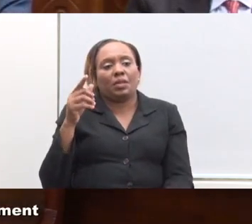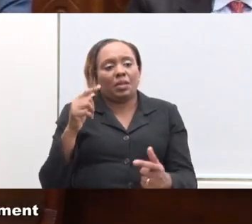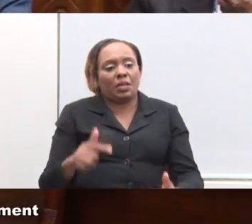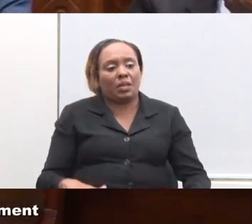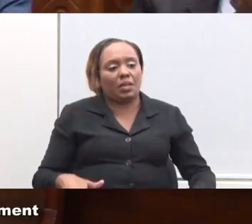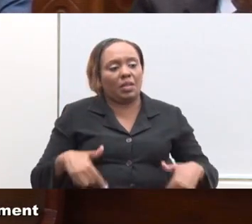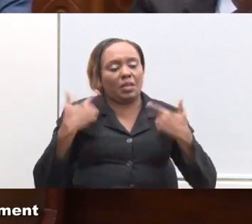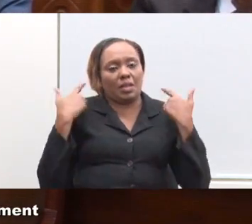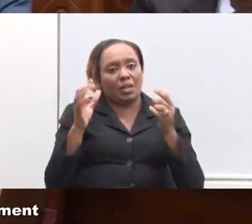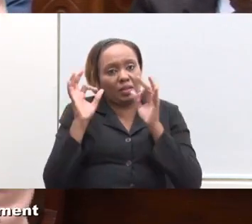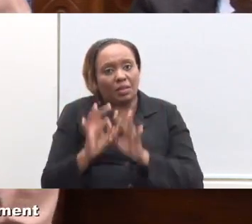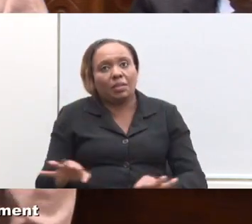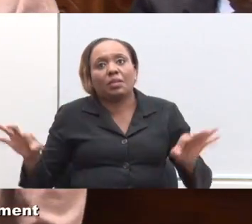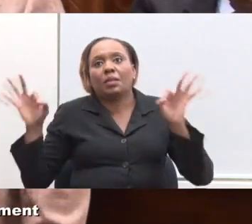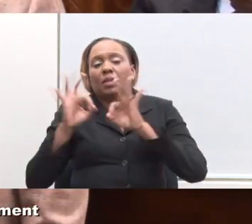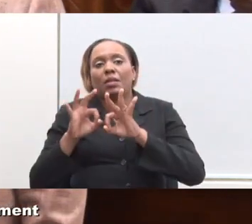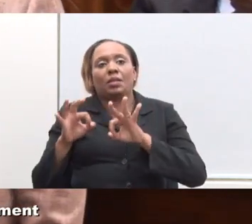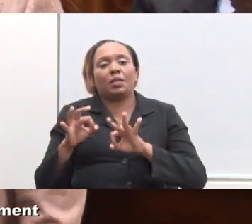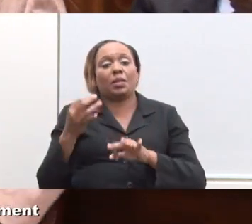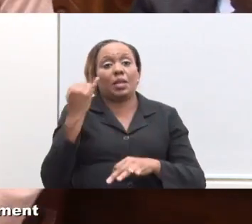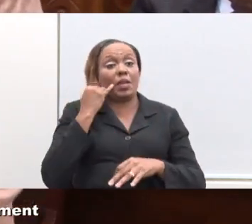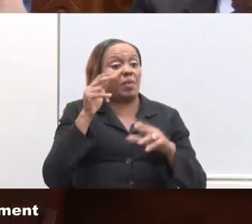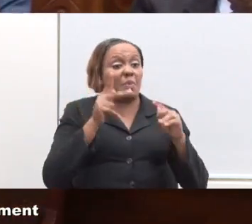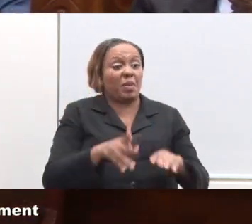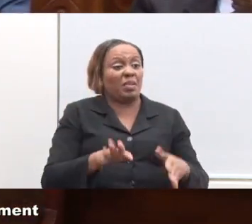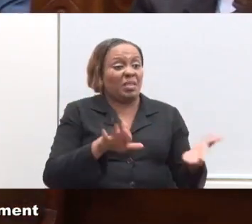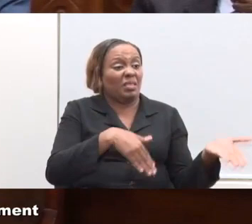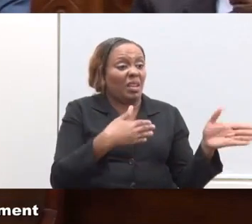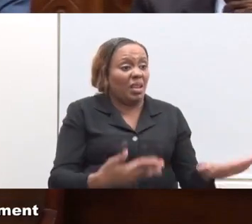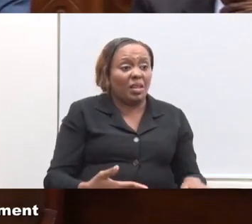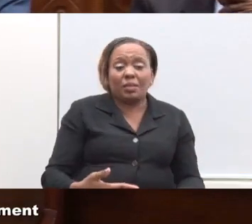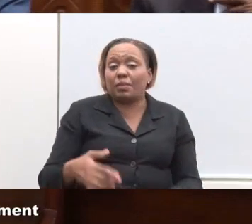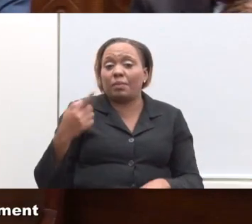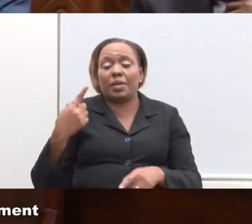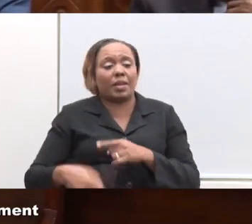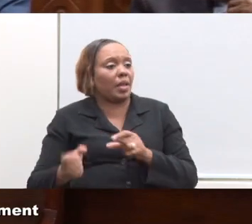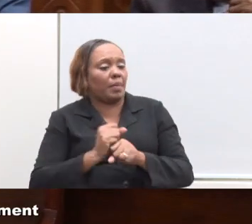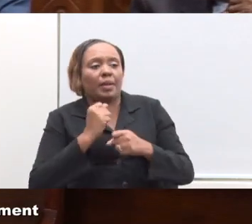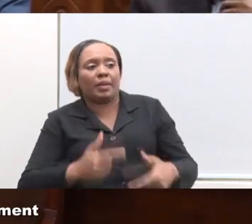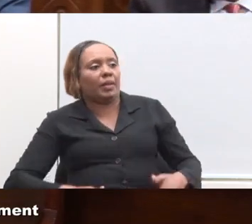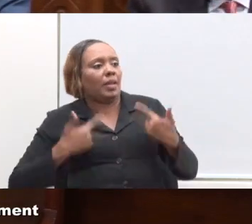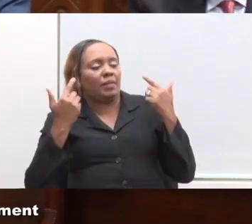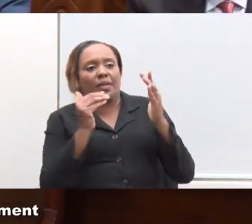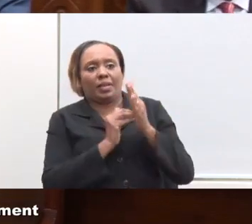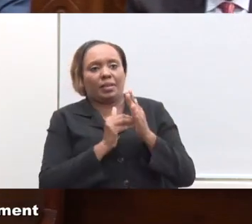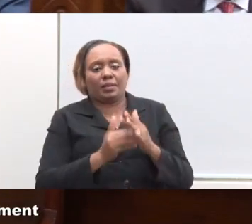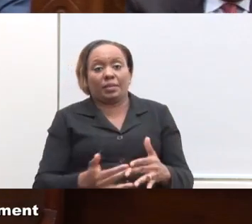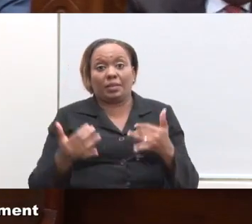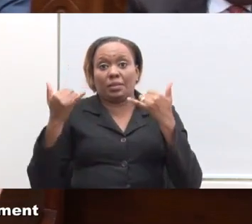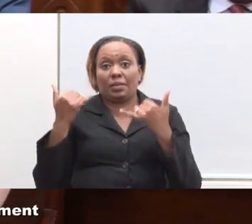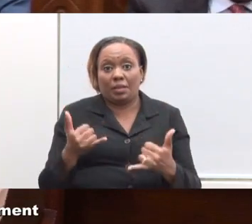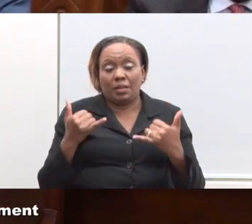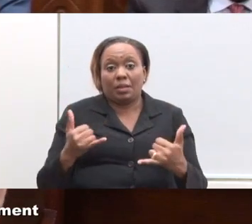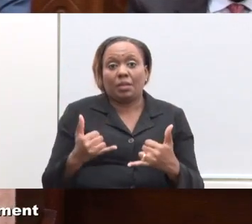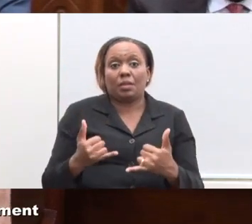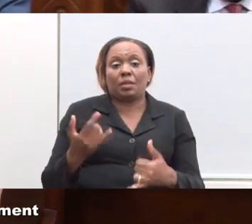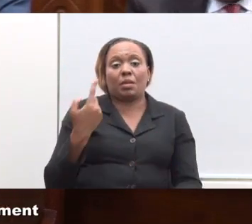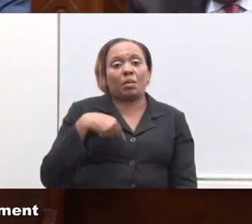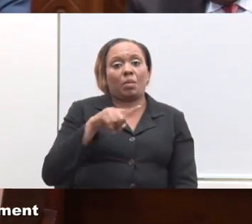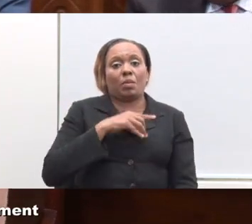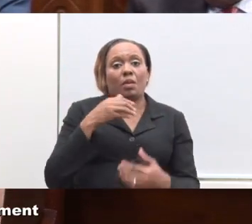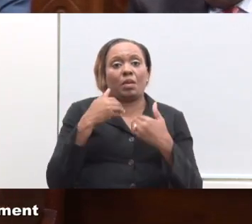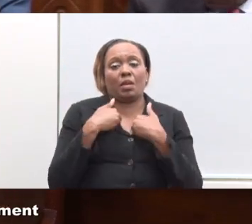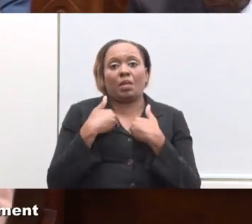give back anybody life, a time to understand that equally we have